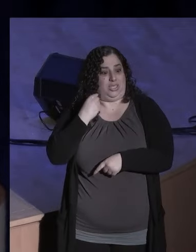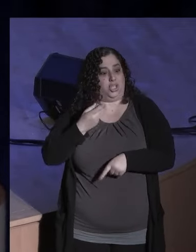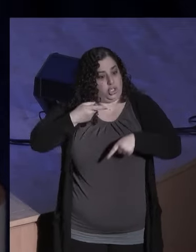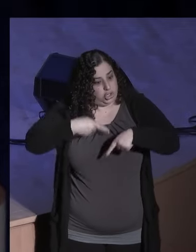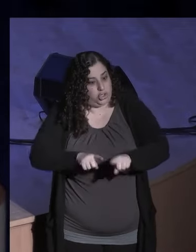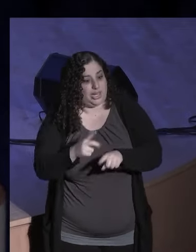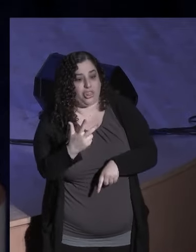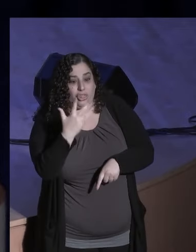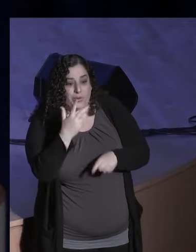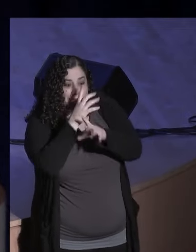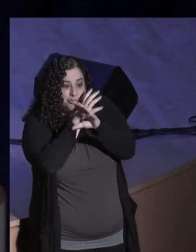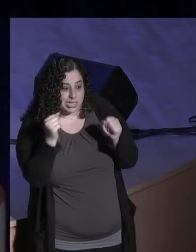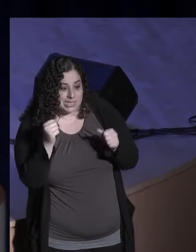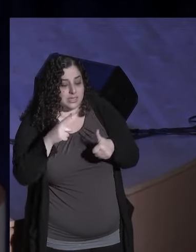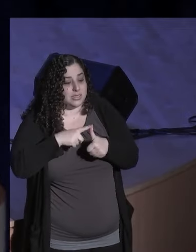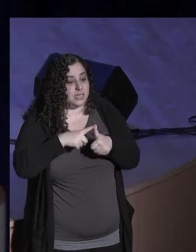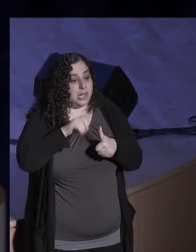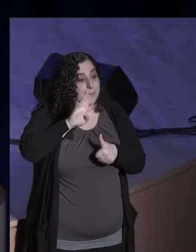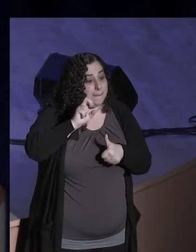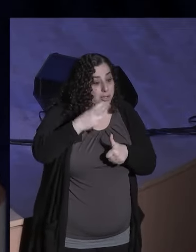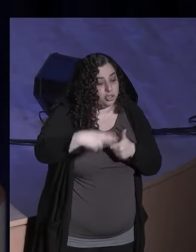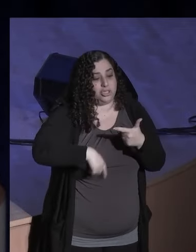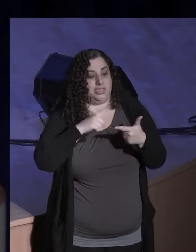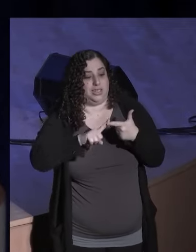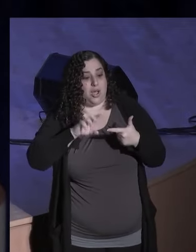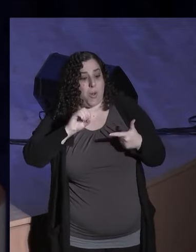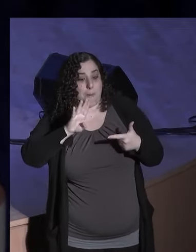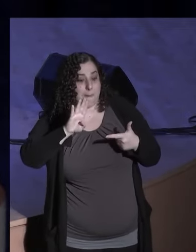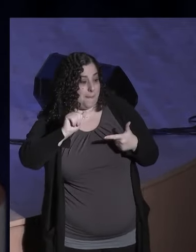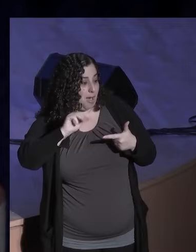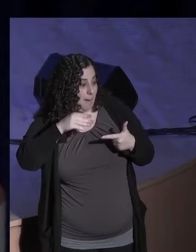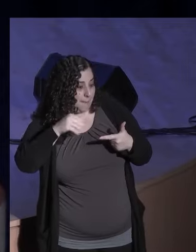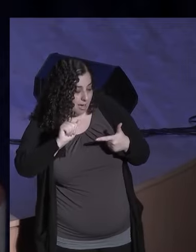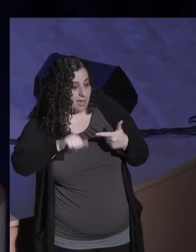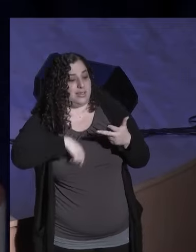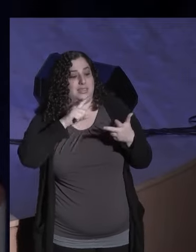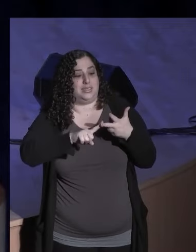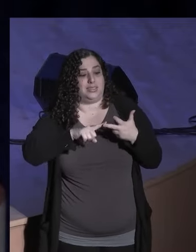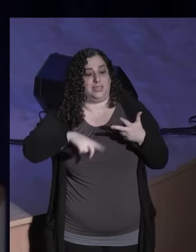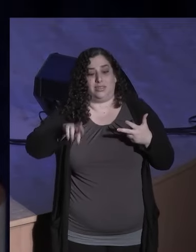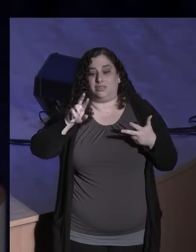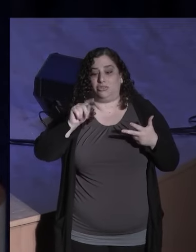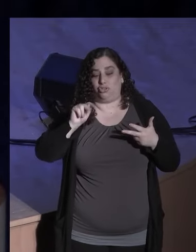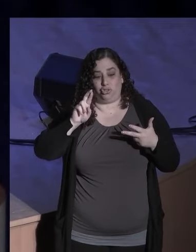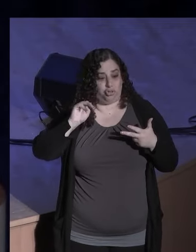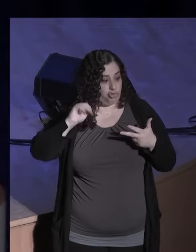Dr. Bunch is the first historian to be secretary of the institution. In 2021, he received